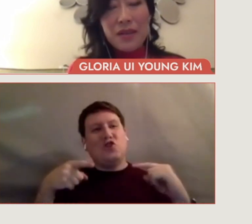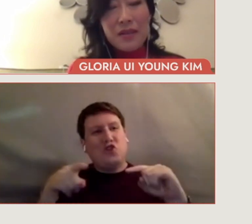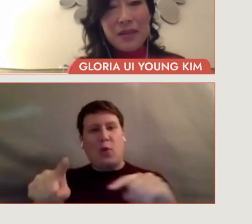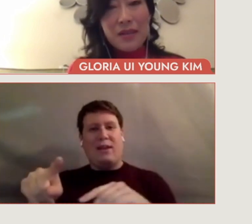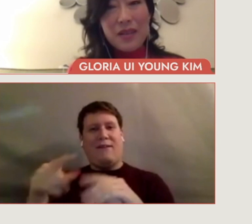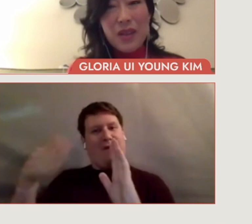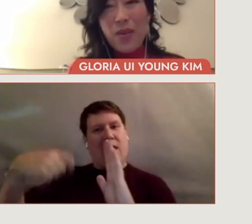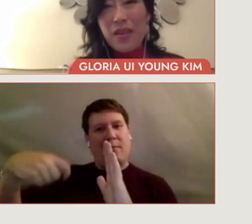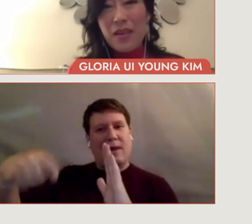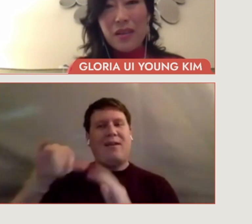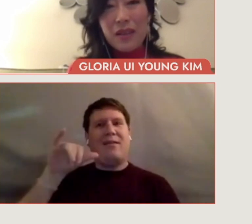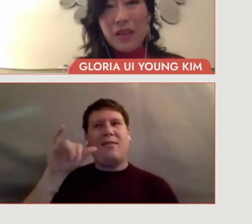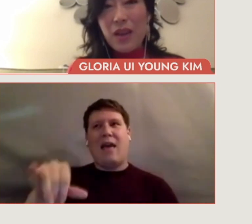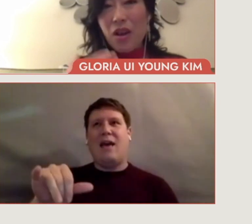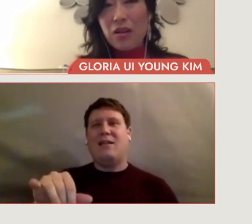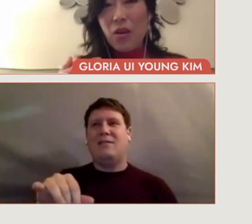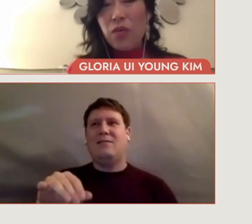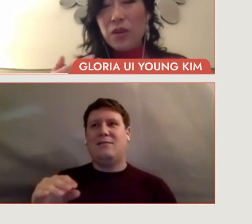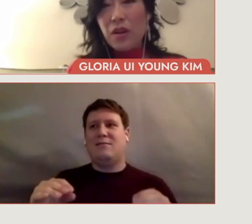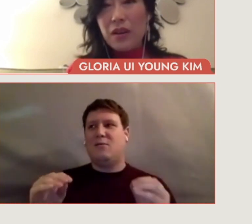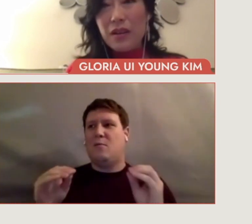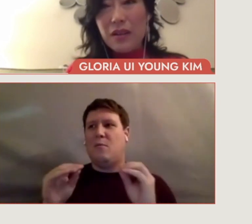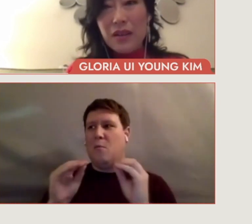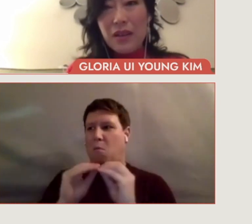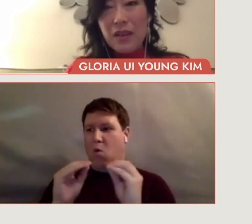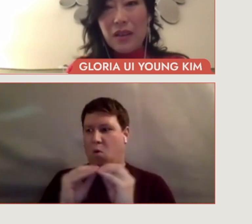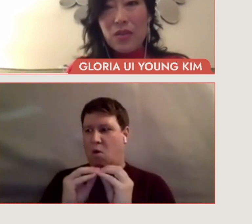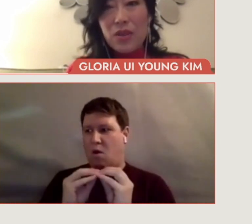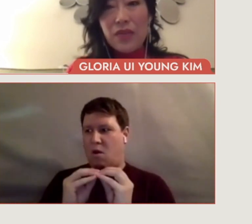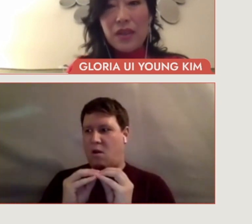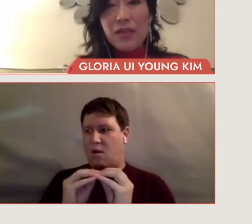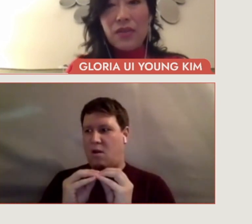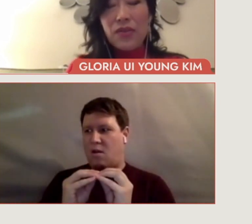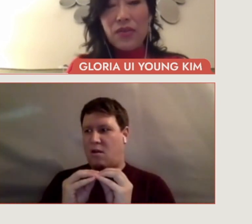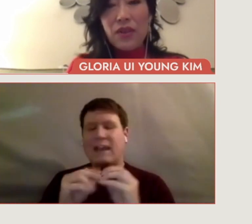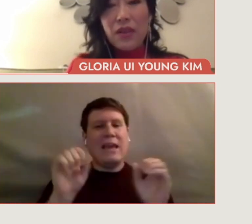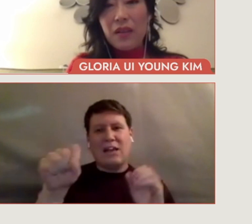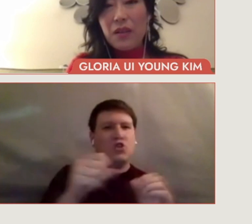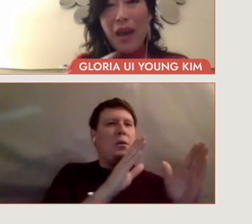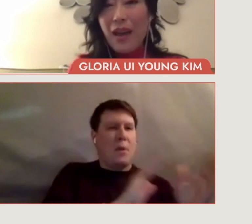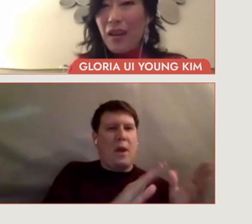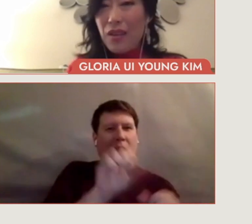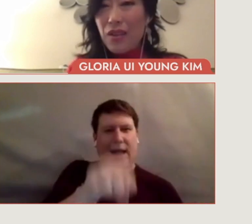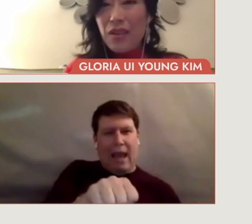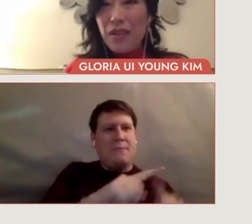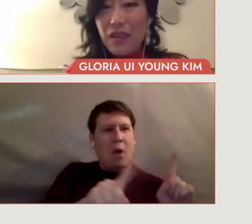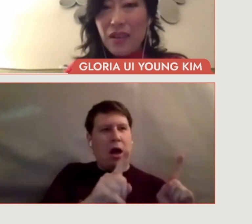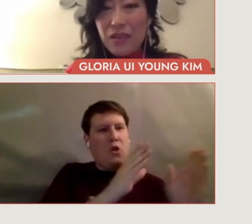mean, this is how I think, like, you can't over talk it. Like, you just have to give like a little